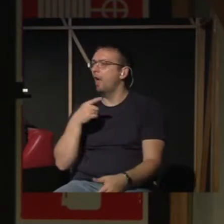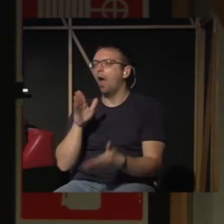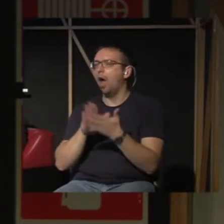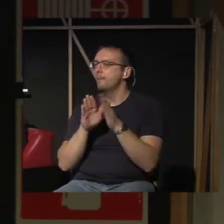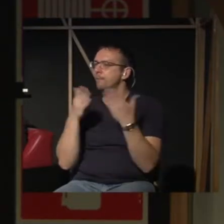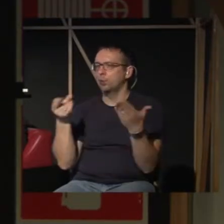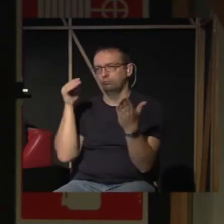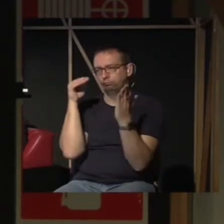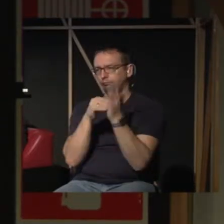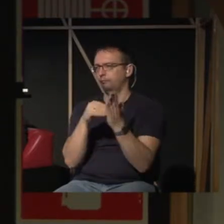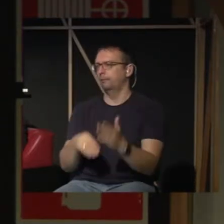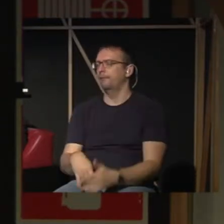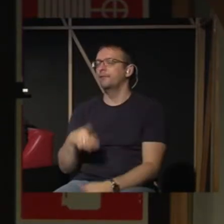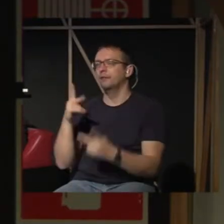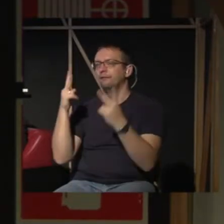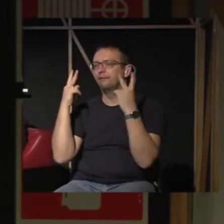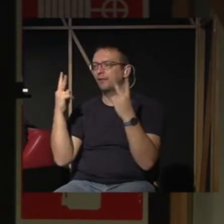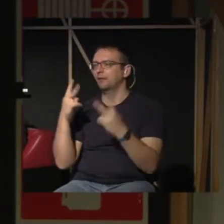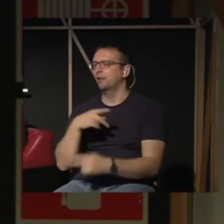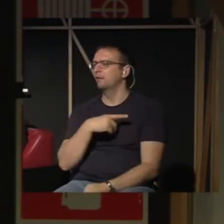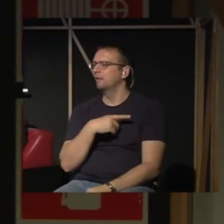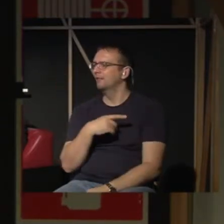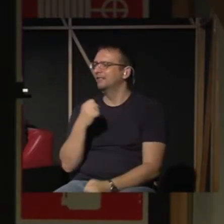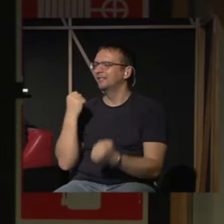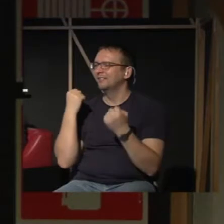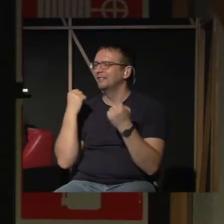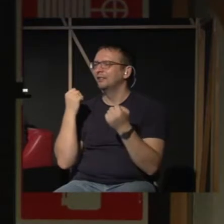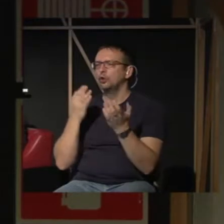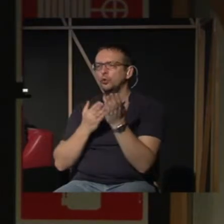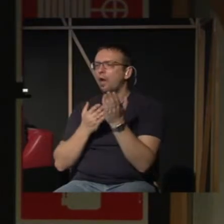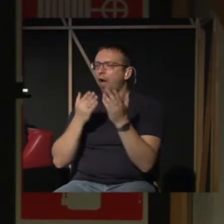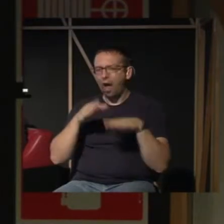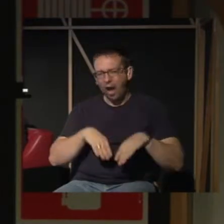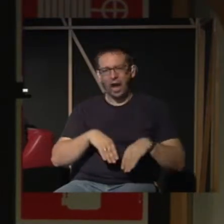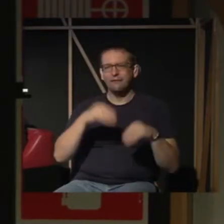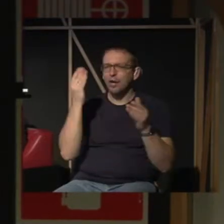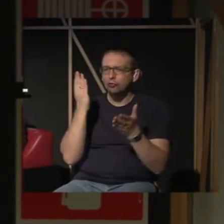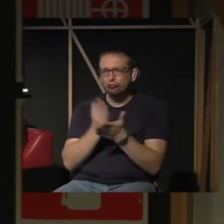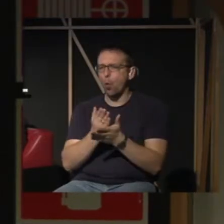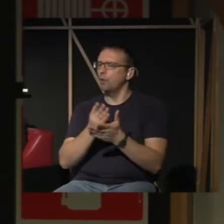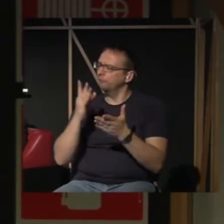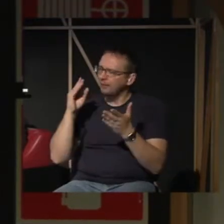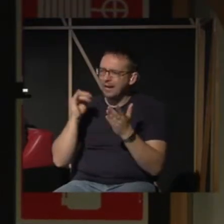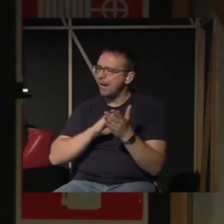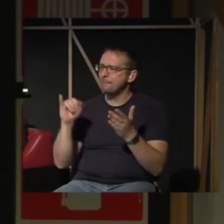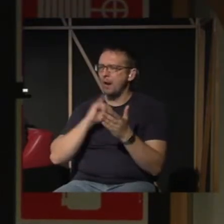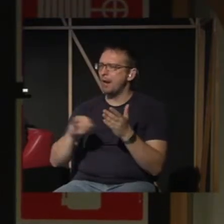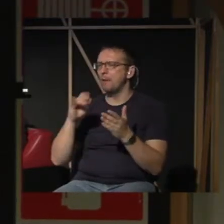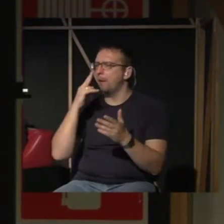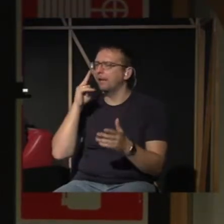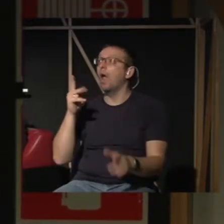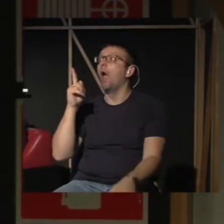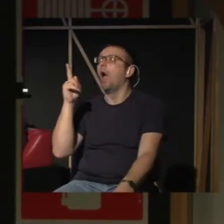that this was integrated fully from the beginning. So that included our strategy, which I have already